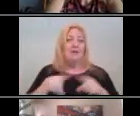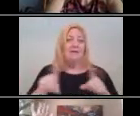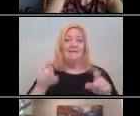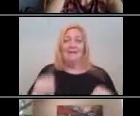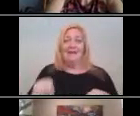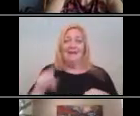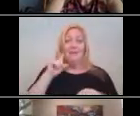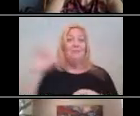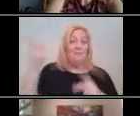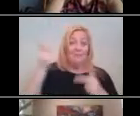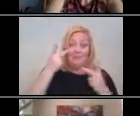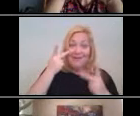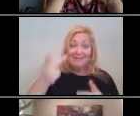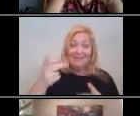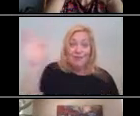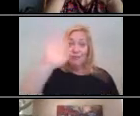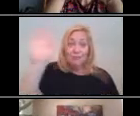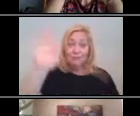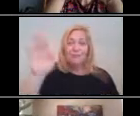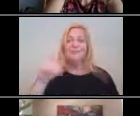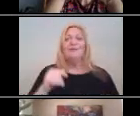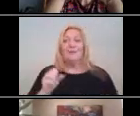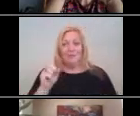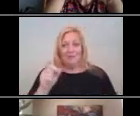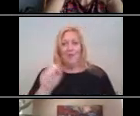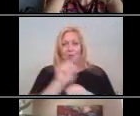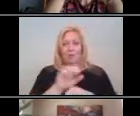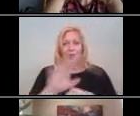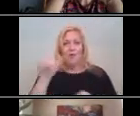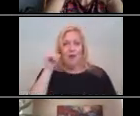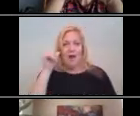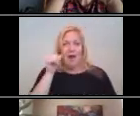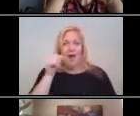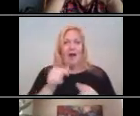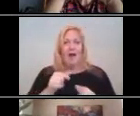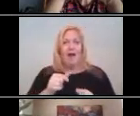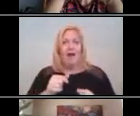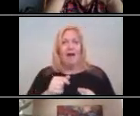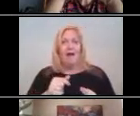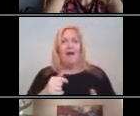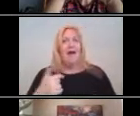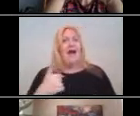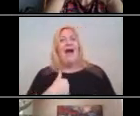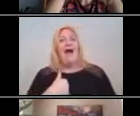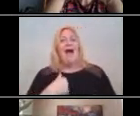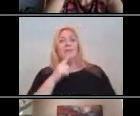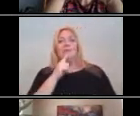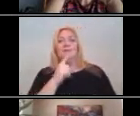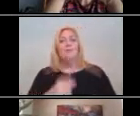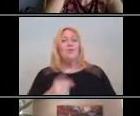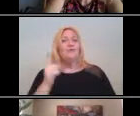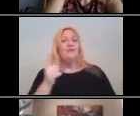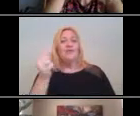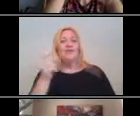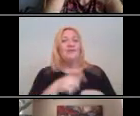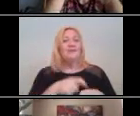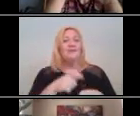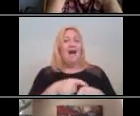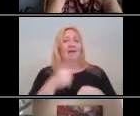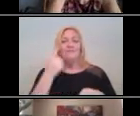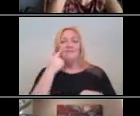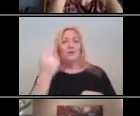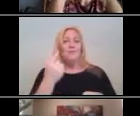We can see that you're here. We'll work with you on your audio. Okay, I was unmuted for a little bit and it's organized, so